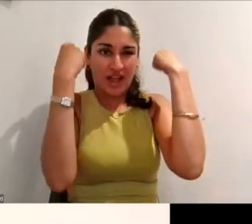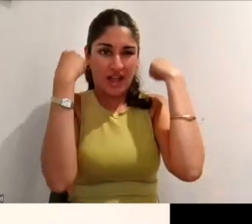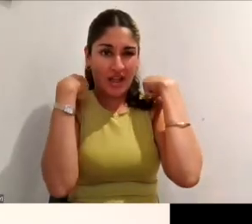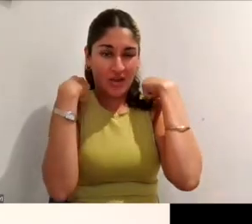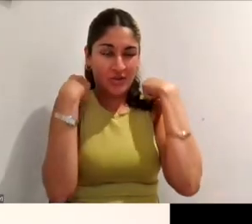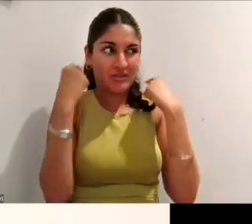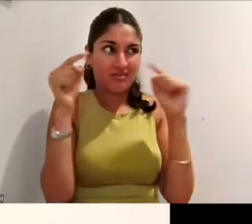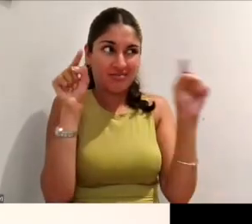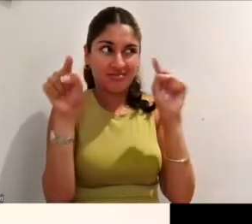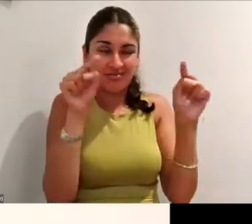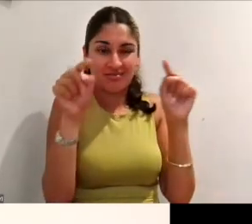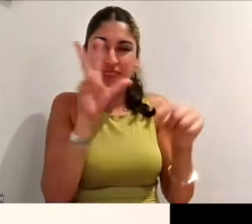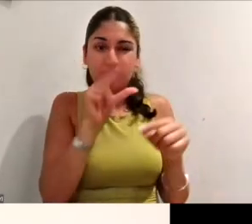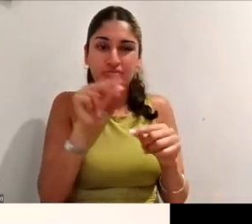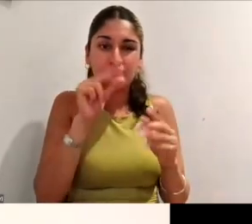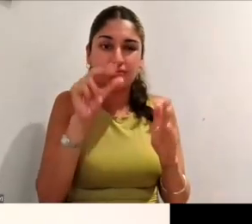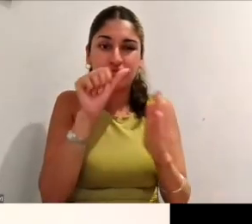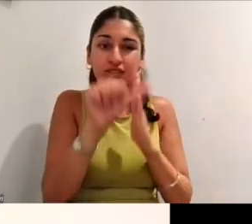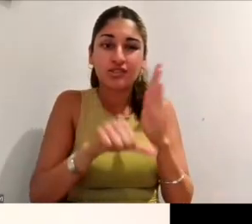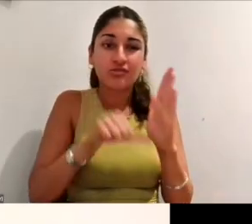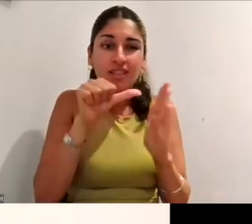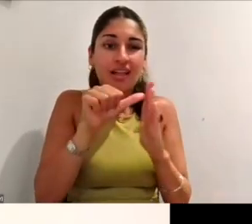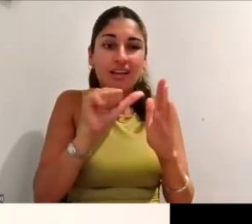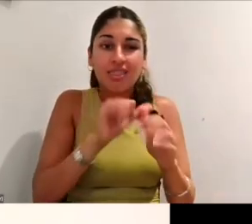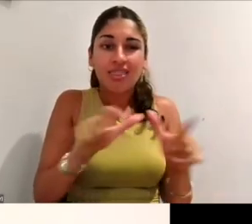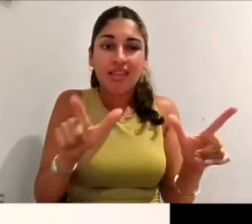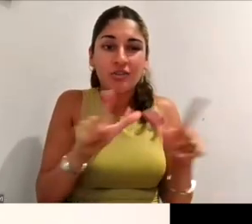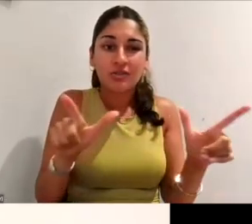being spoken about, even if you can't understand.